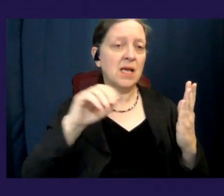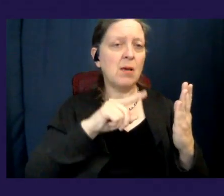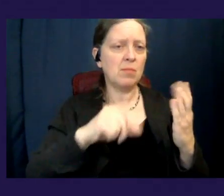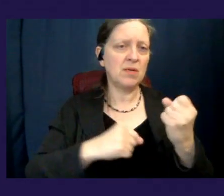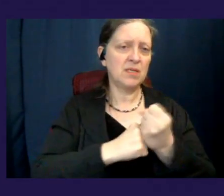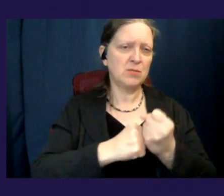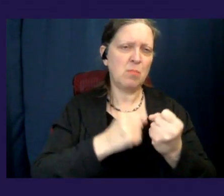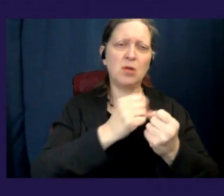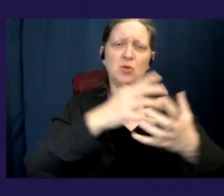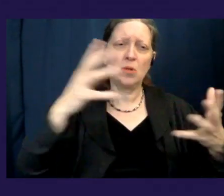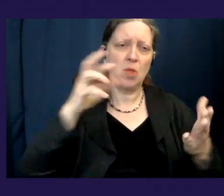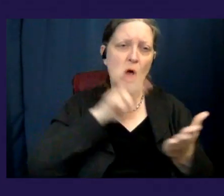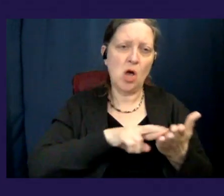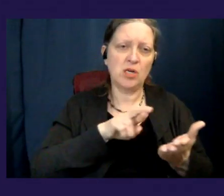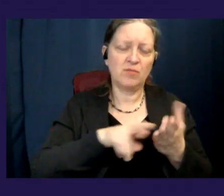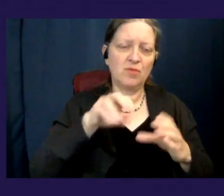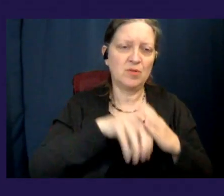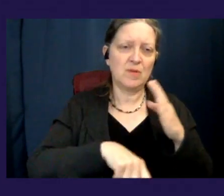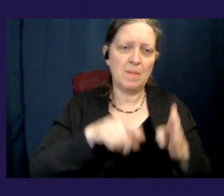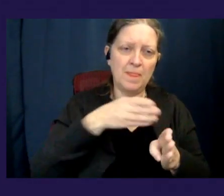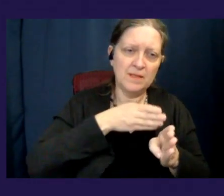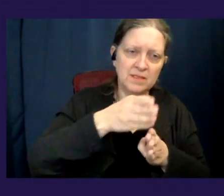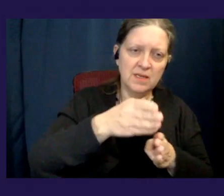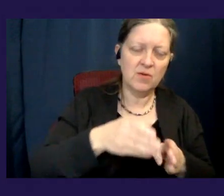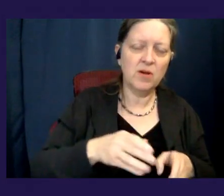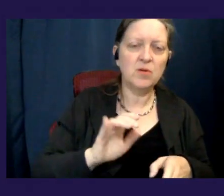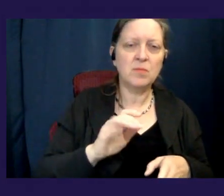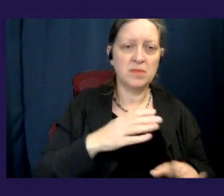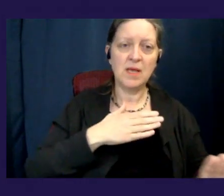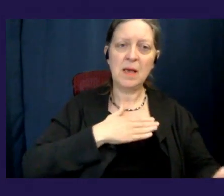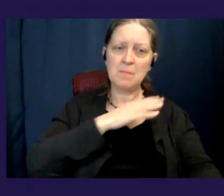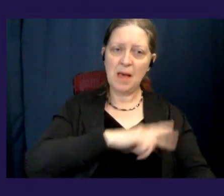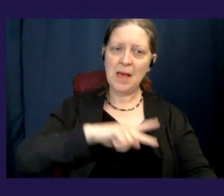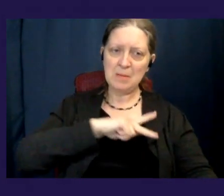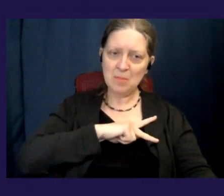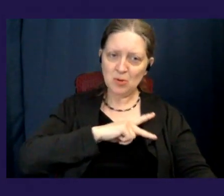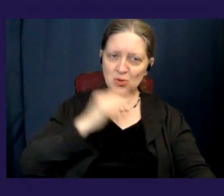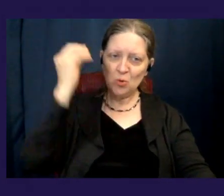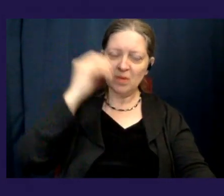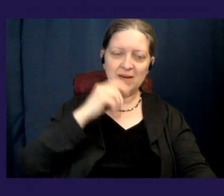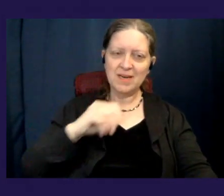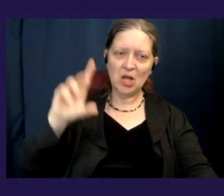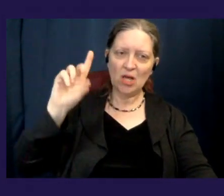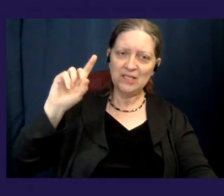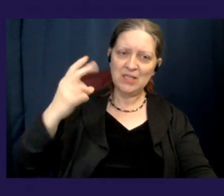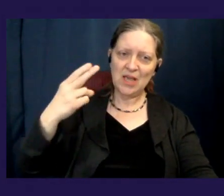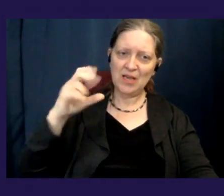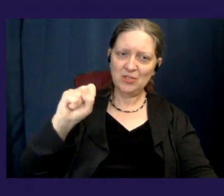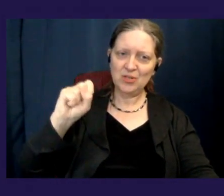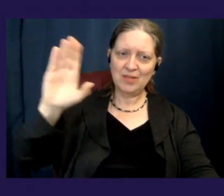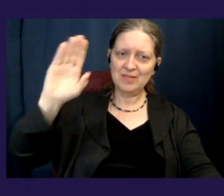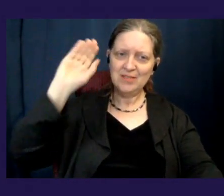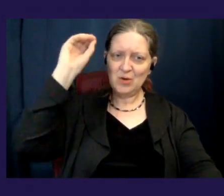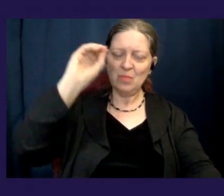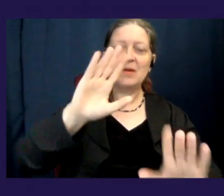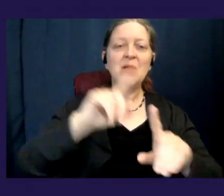is my personal opinion and not the opinion of the Department of Homeland Security, but I'll share with you my public